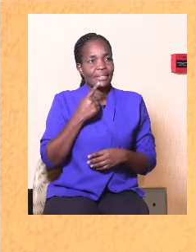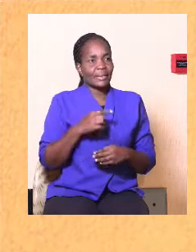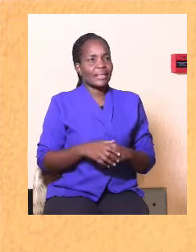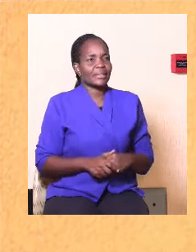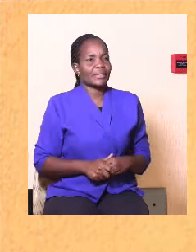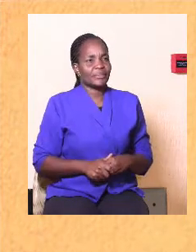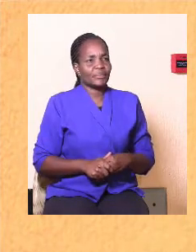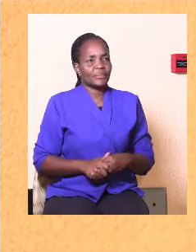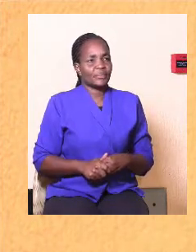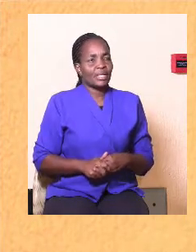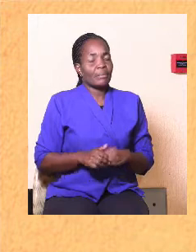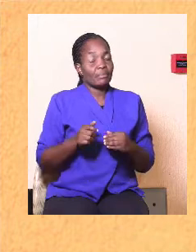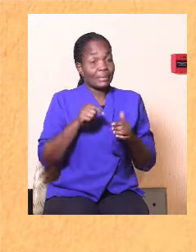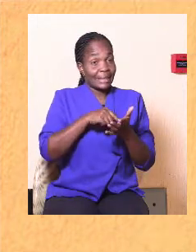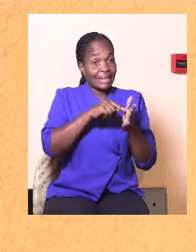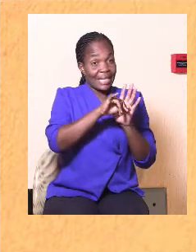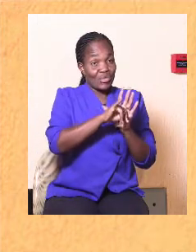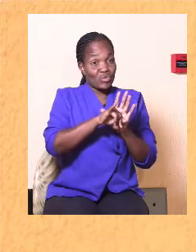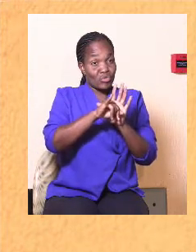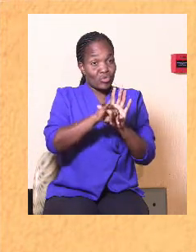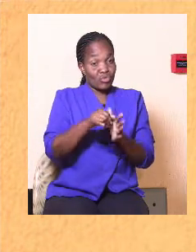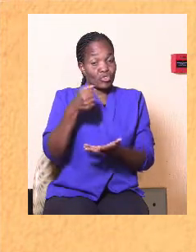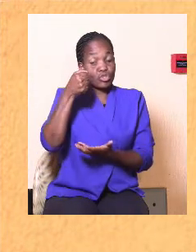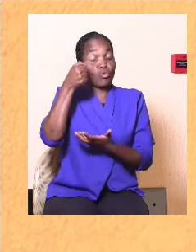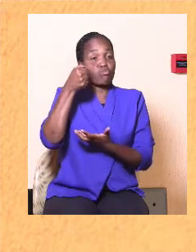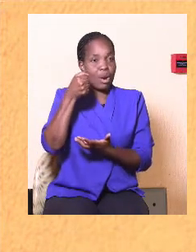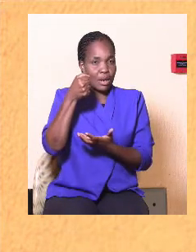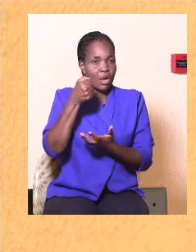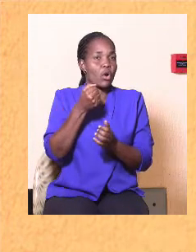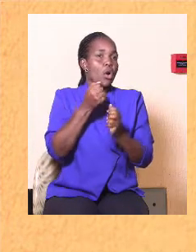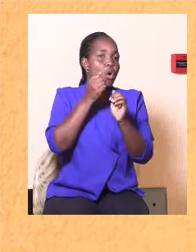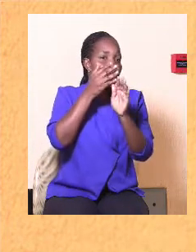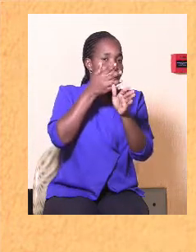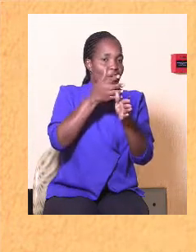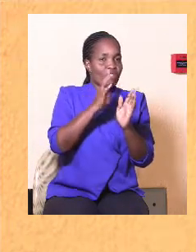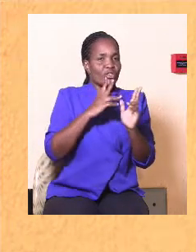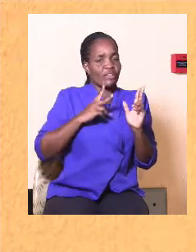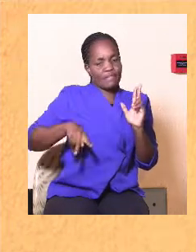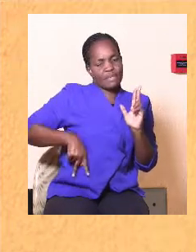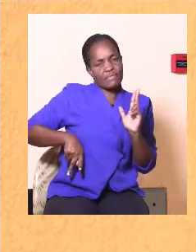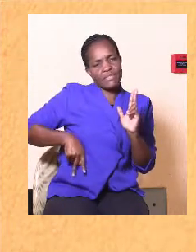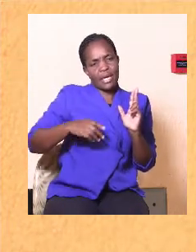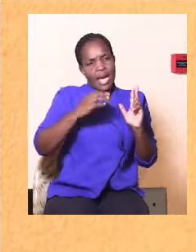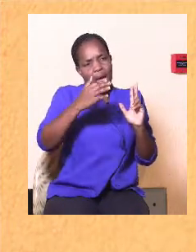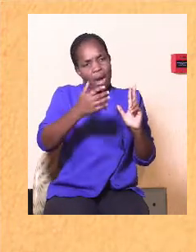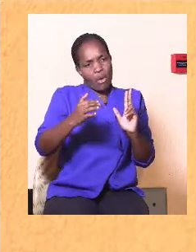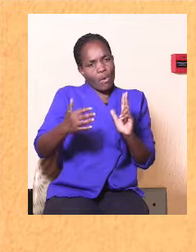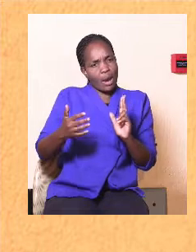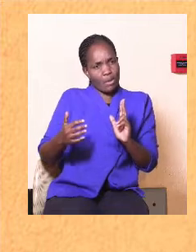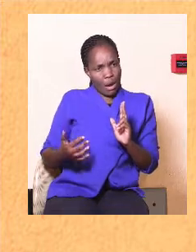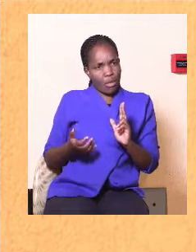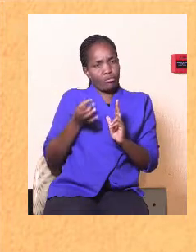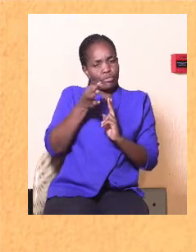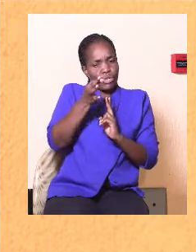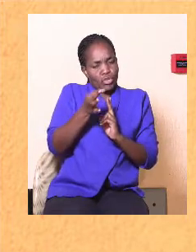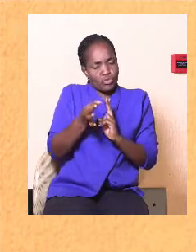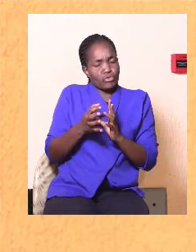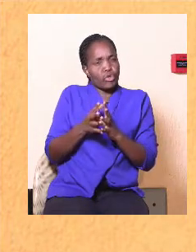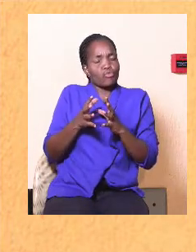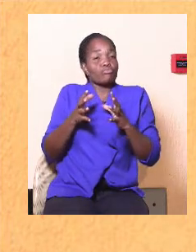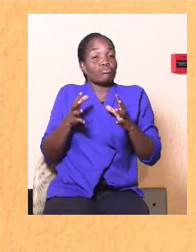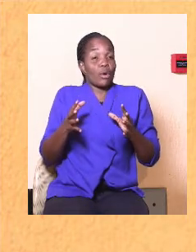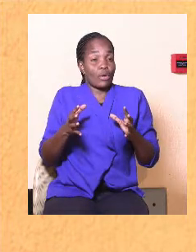proposing to introduce an emergency income grant. And in a little while, I will talk more in details